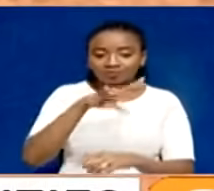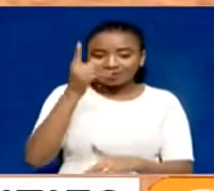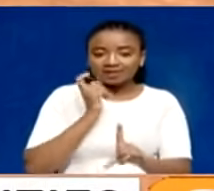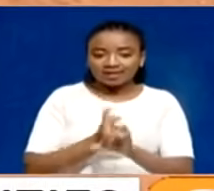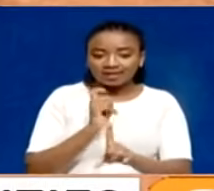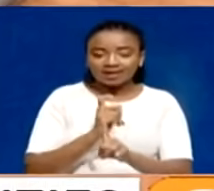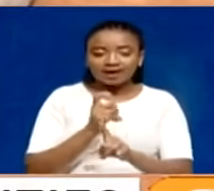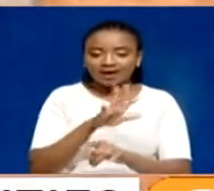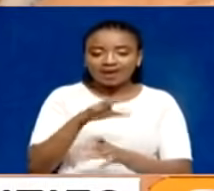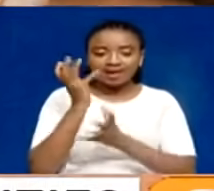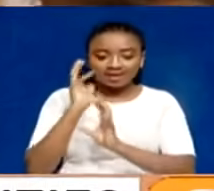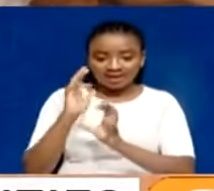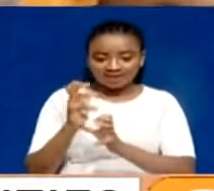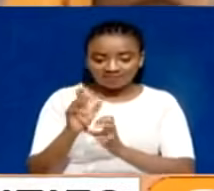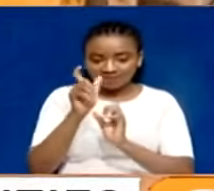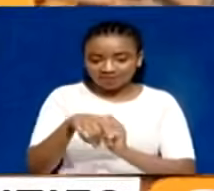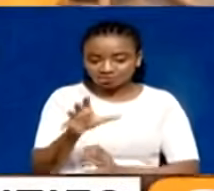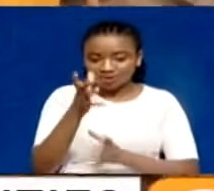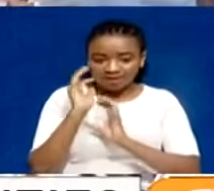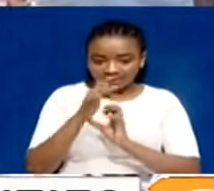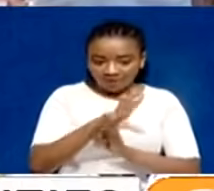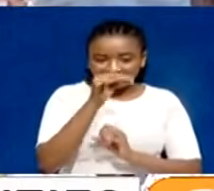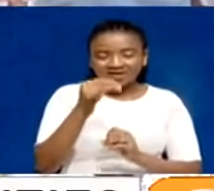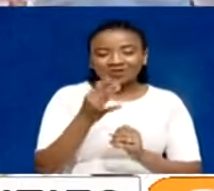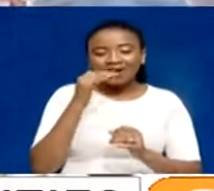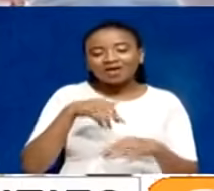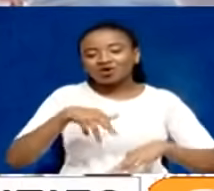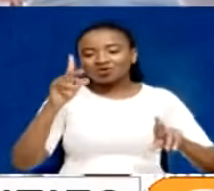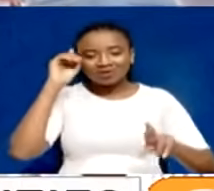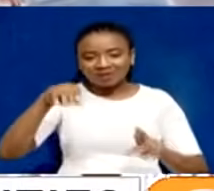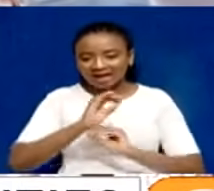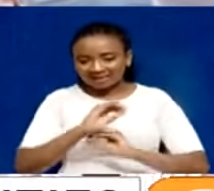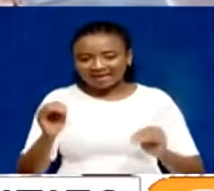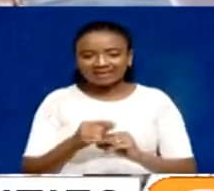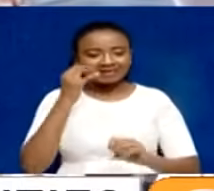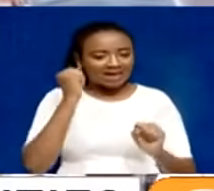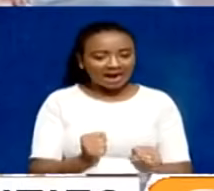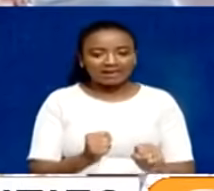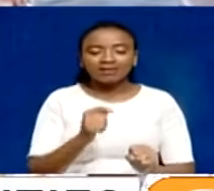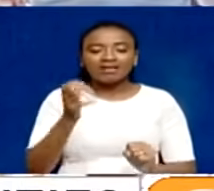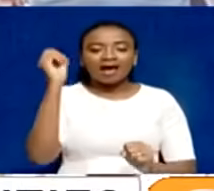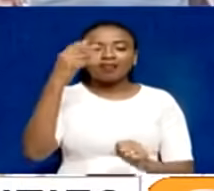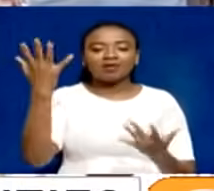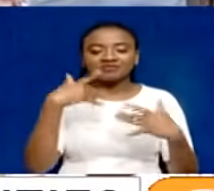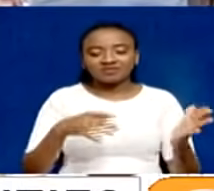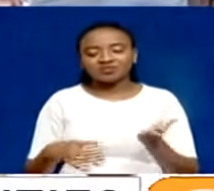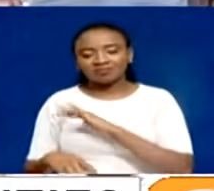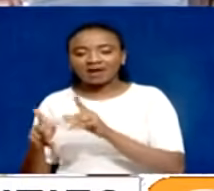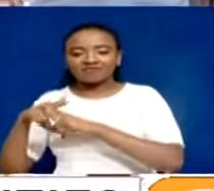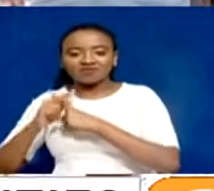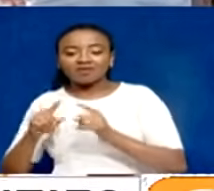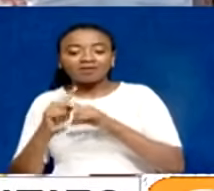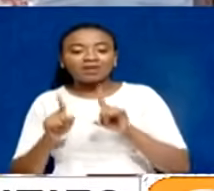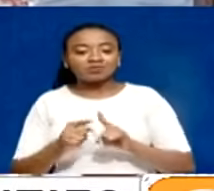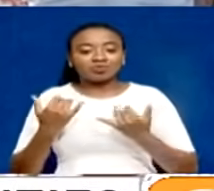itakuwa kama ni mviringo. Ile tunaita ring road, ambao unaweza kutoka Mariakani, ukaja fanya biashara zako Bamba, ukafanya biashara